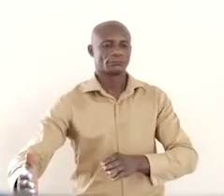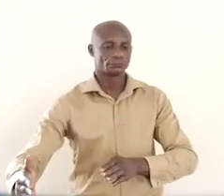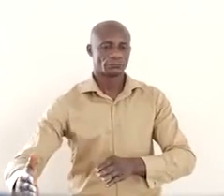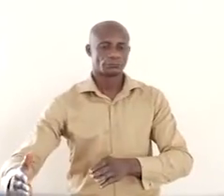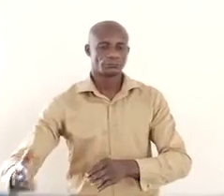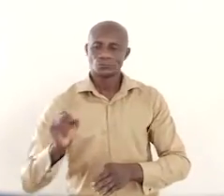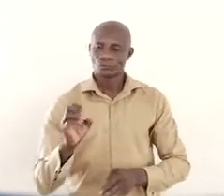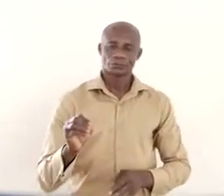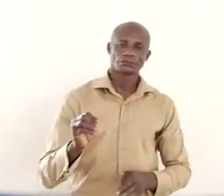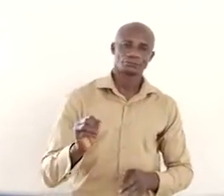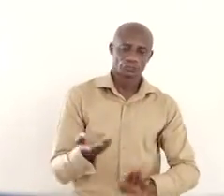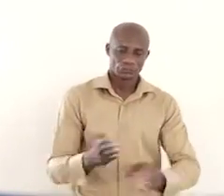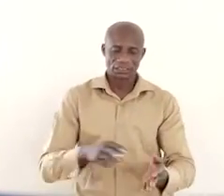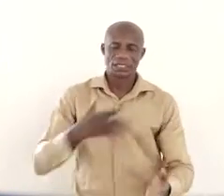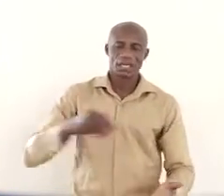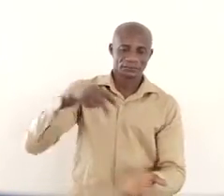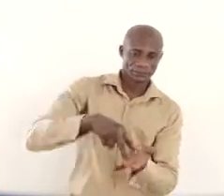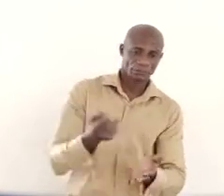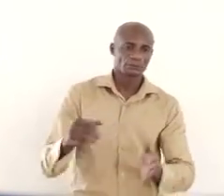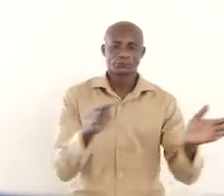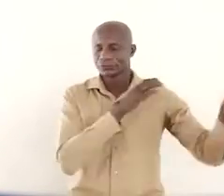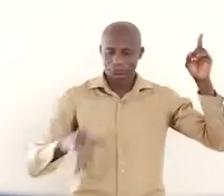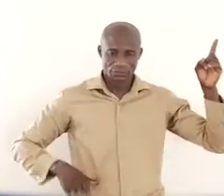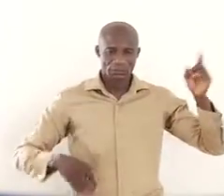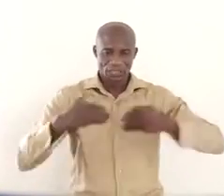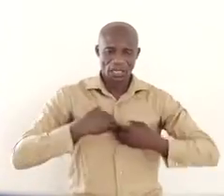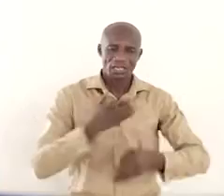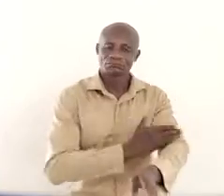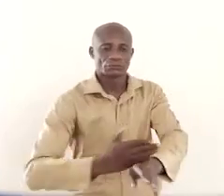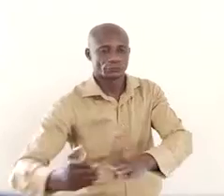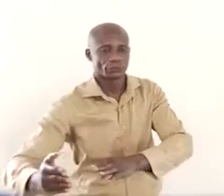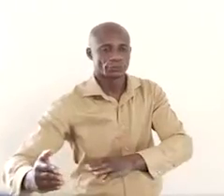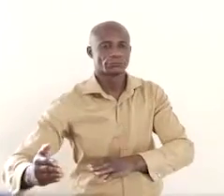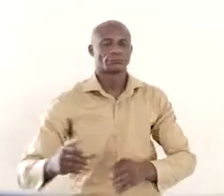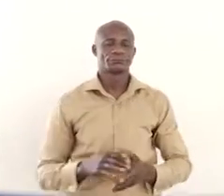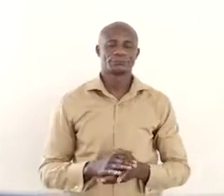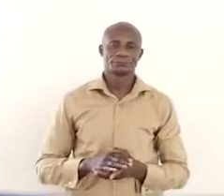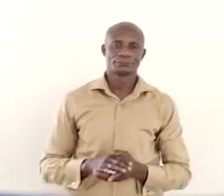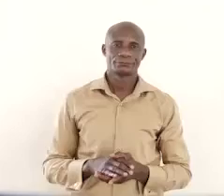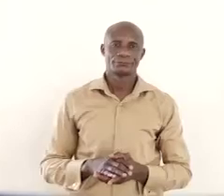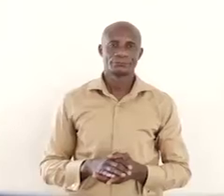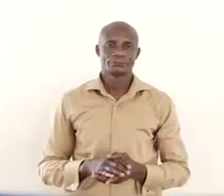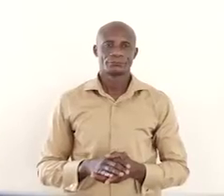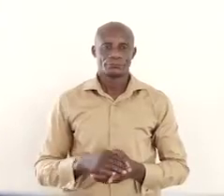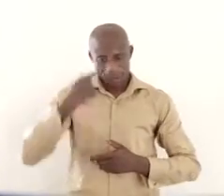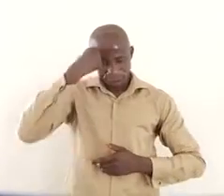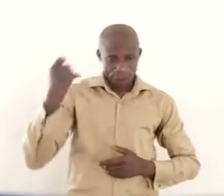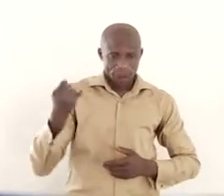diminishment. So the death and resurrection of Jesus Christ, it has diminished all